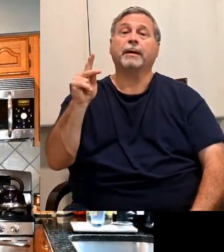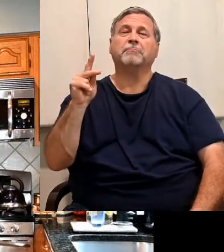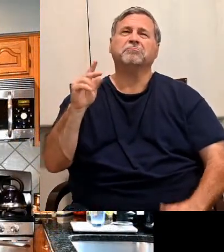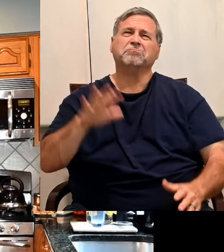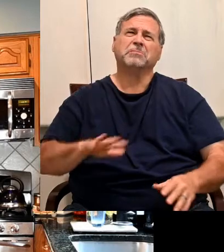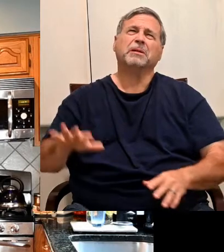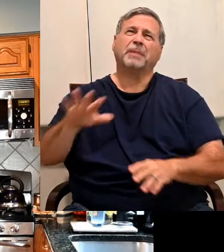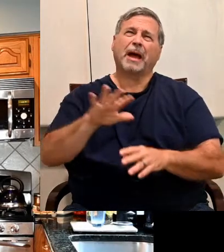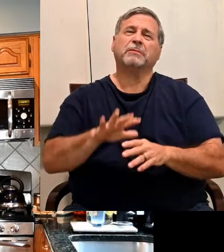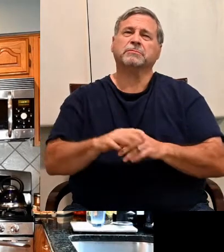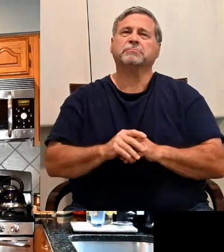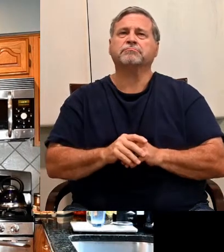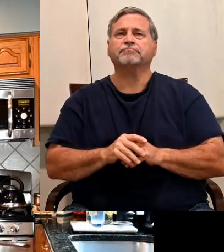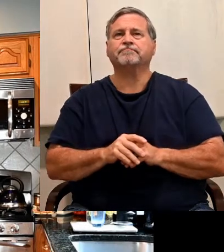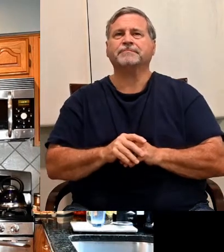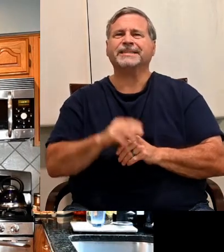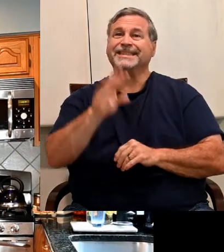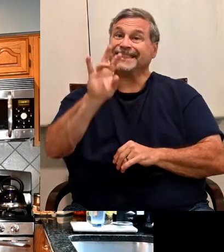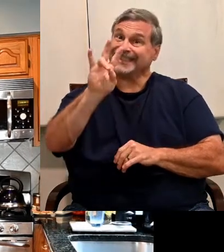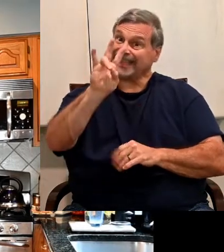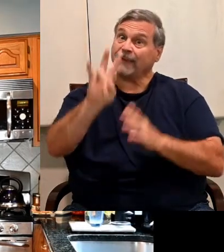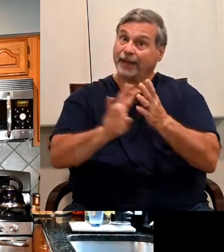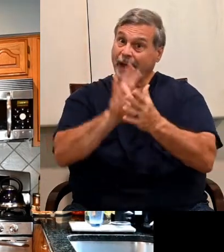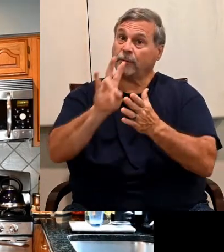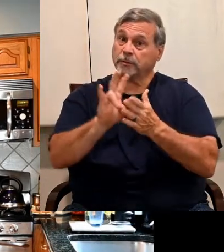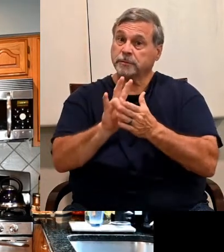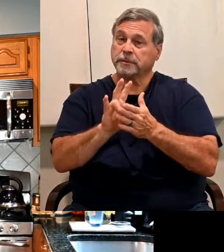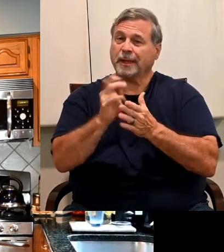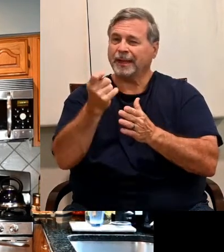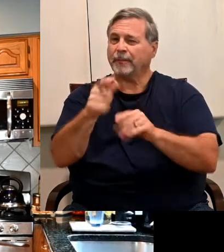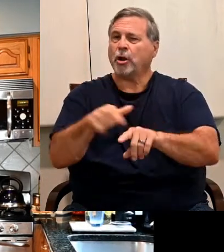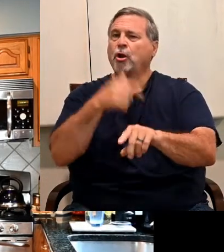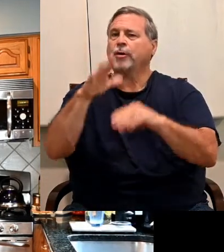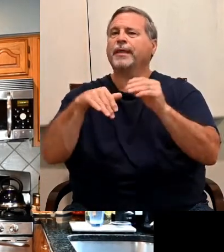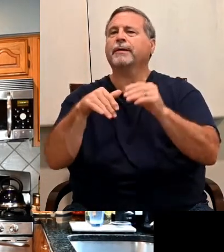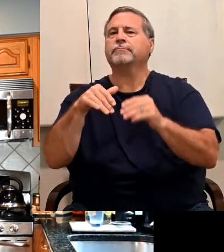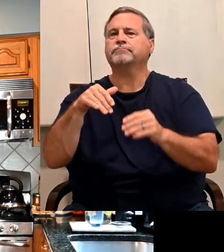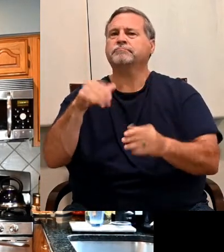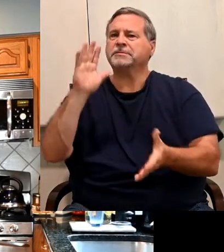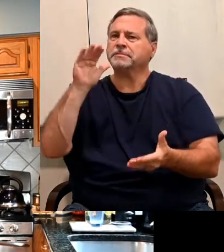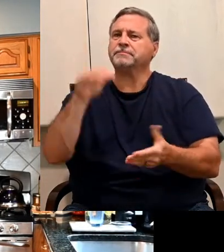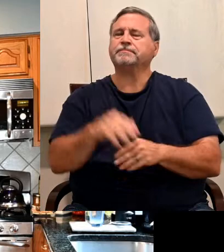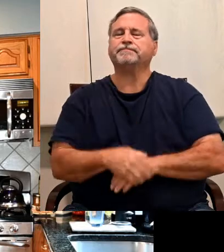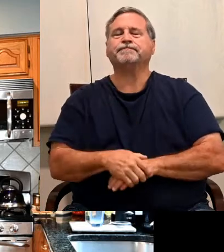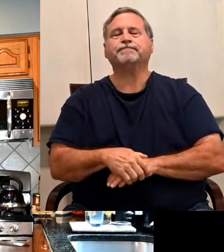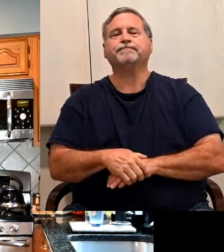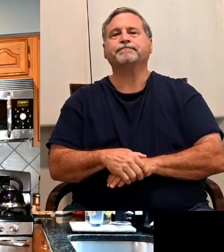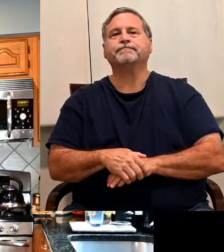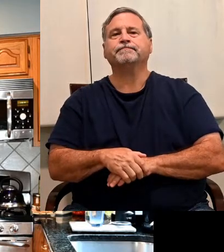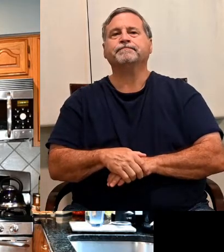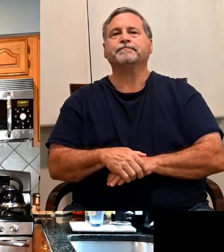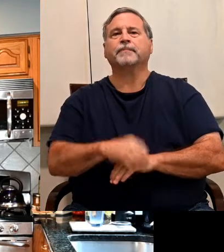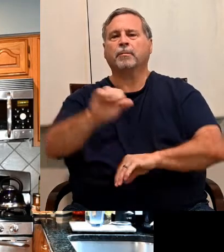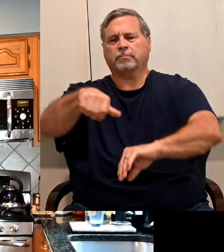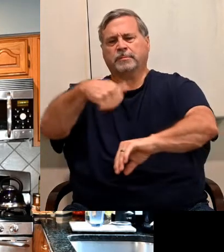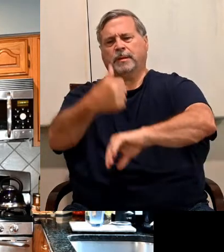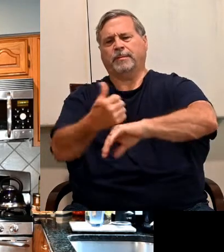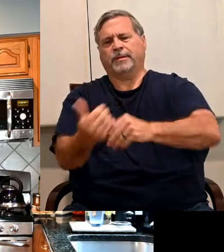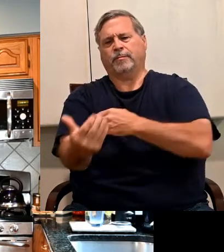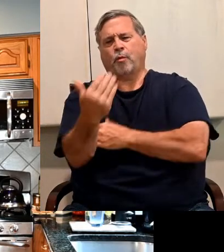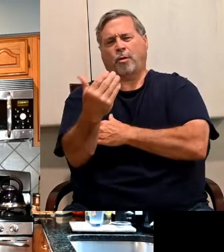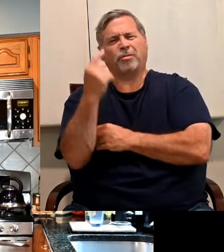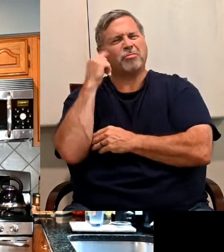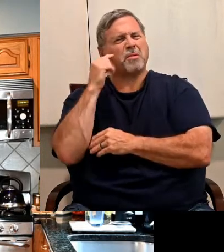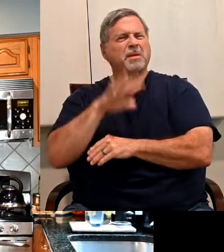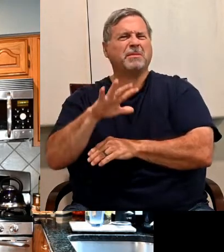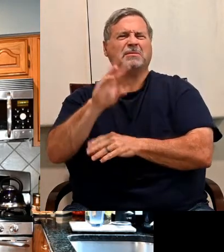Okay, it's been about 7 hours, a little longer than we expected. When I